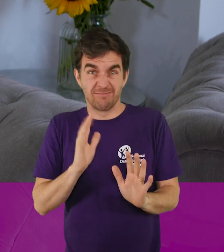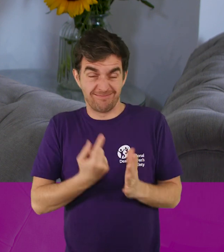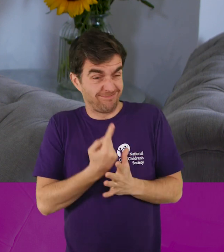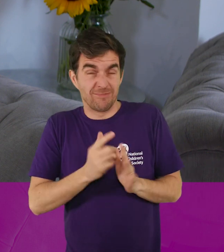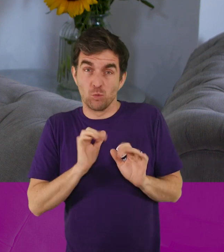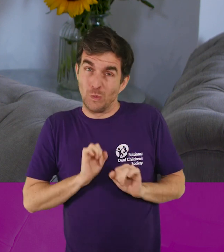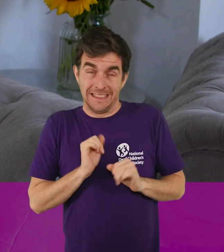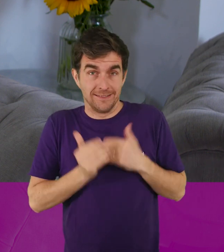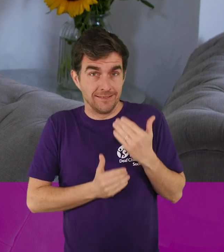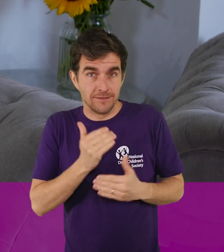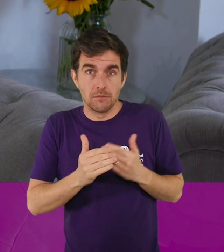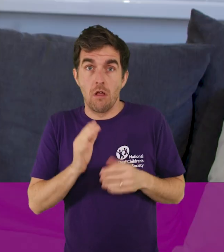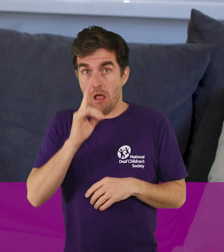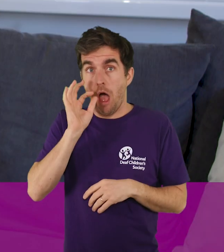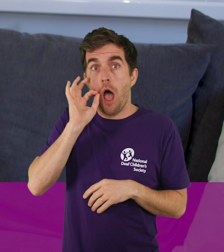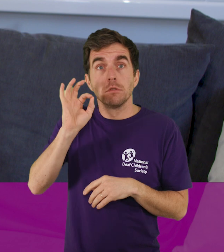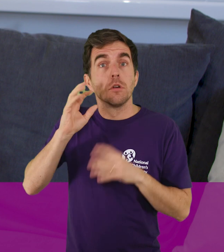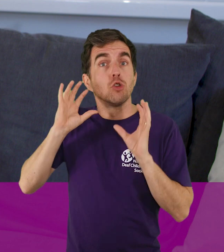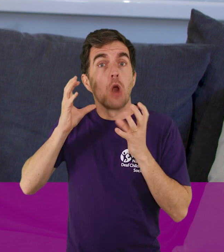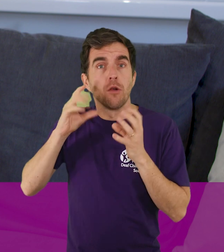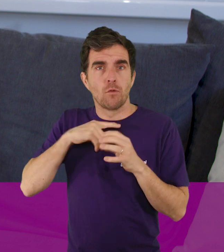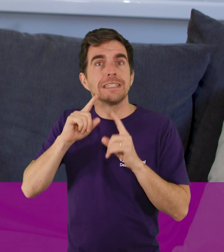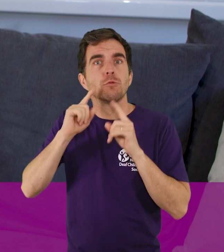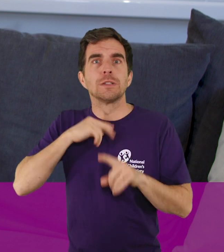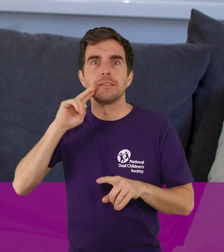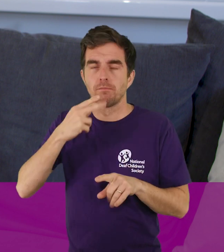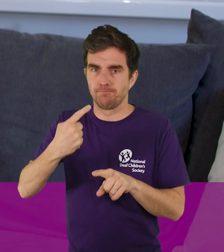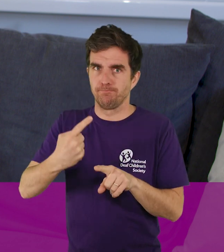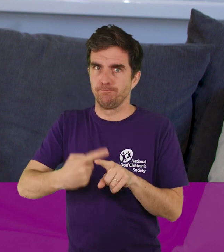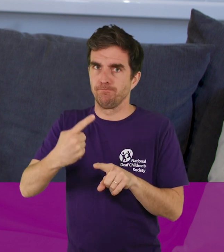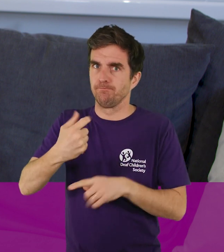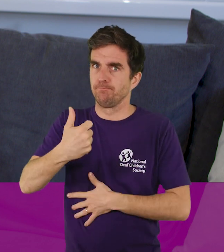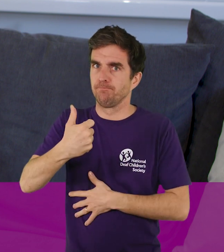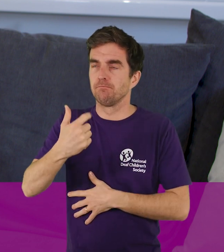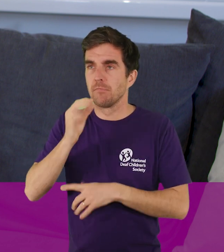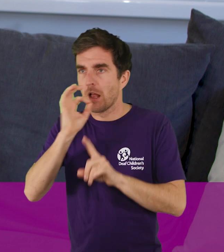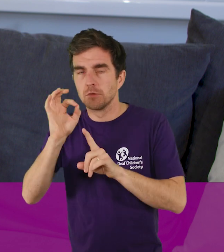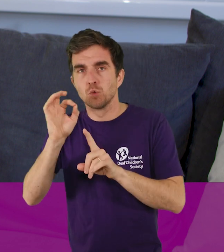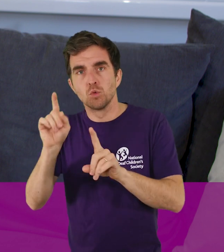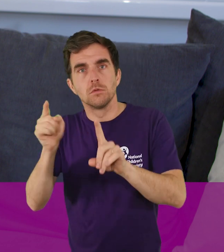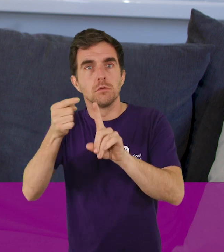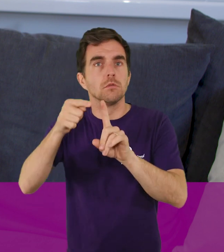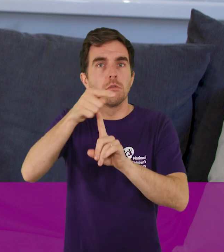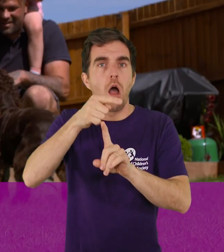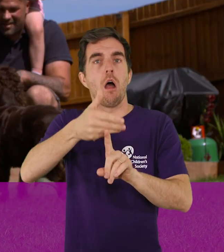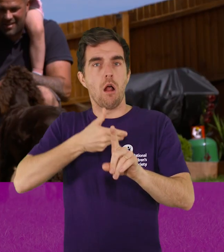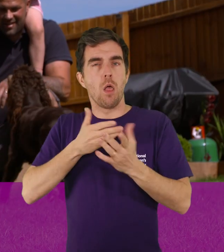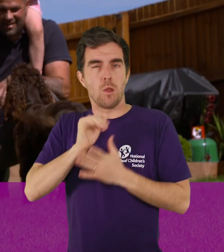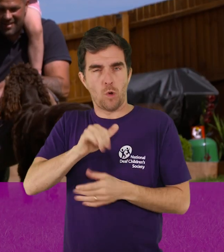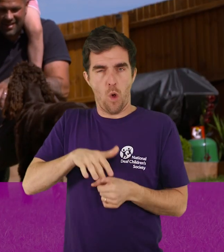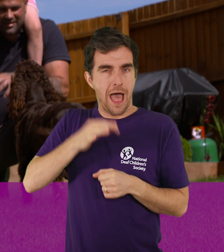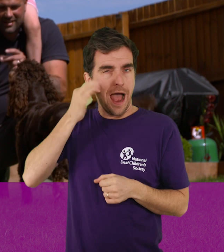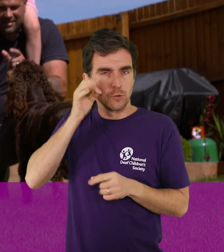it just happens. You just have to give it time. Ask your audiologist for a teacher of the deaf immediately, a referral to that department, which